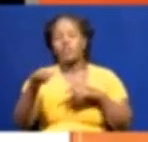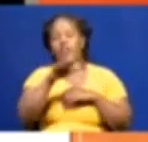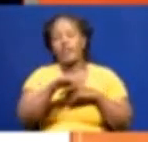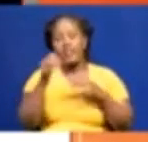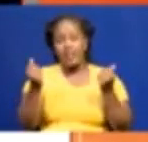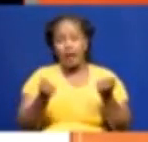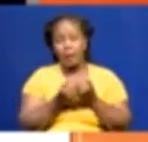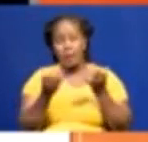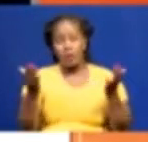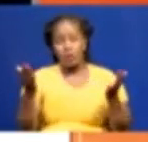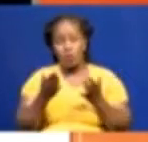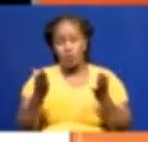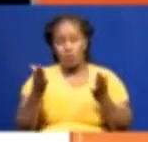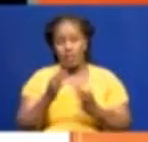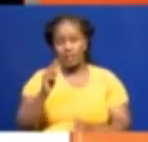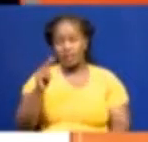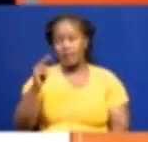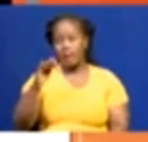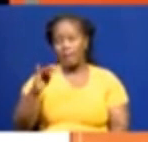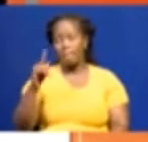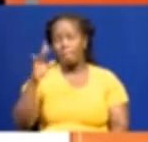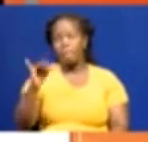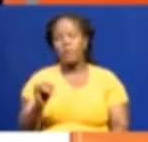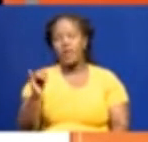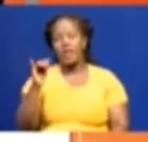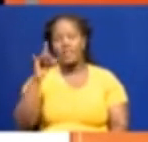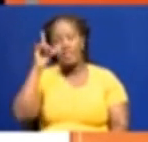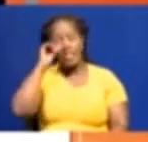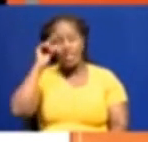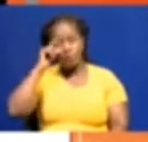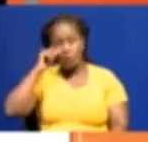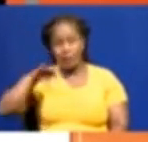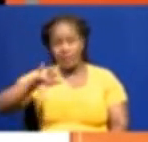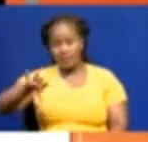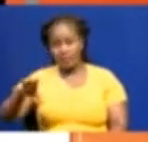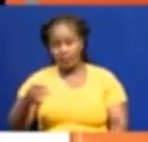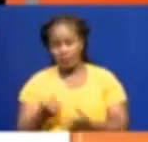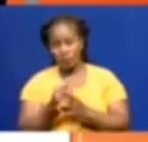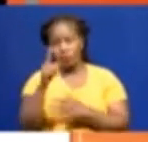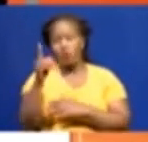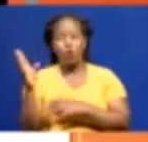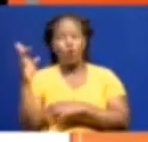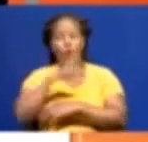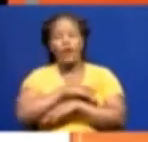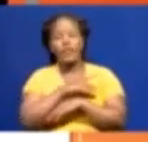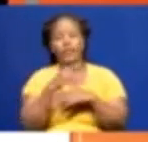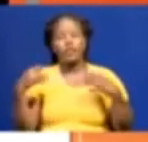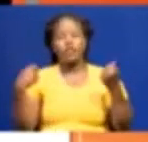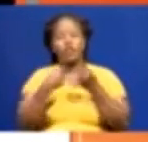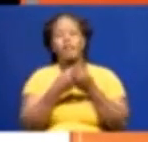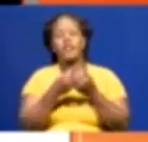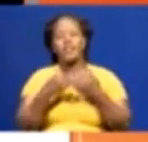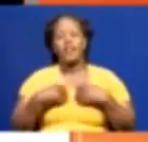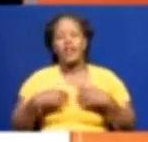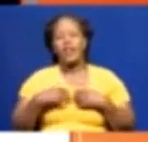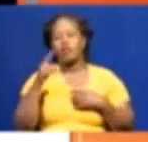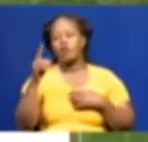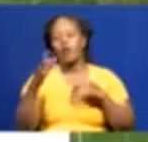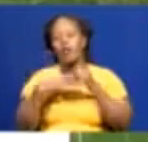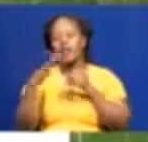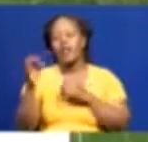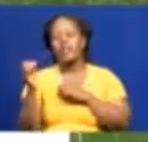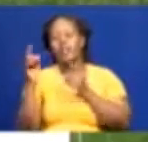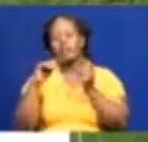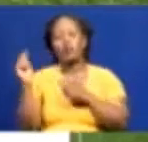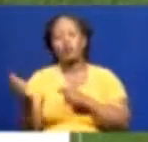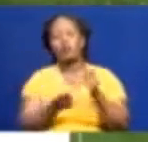played at the Par 71 Nyali Golf and Country Club in Mombasa. The one-day tournament attracted 180 golfers.